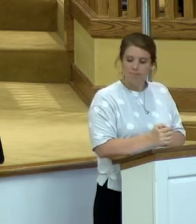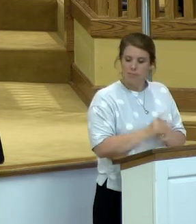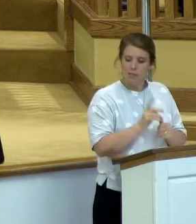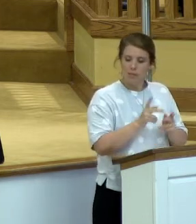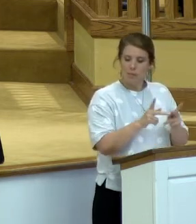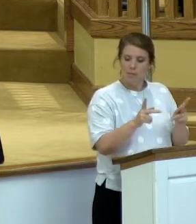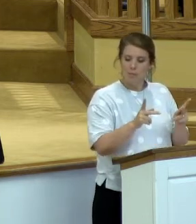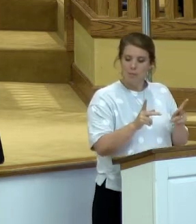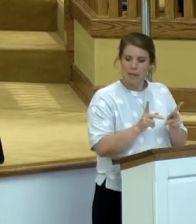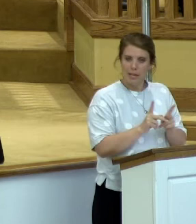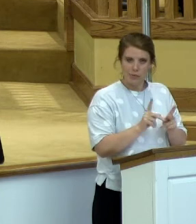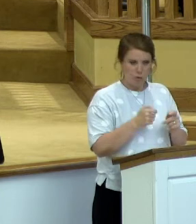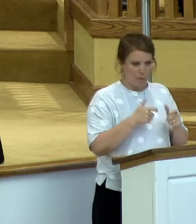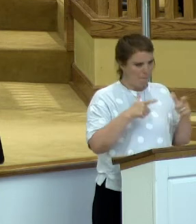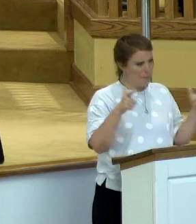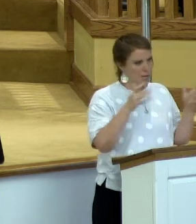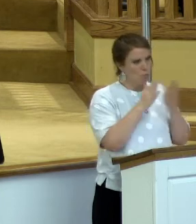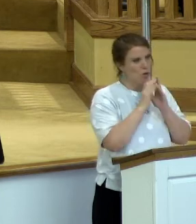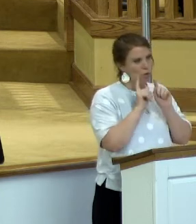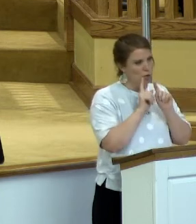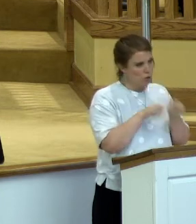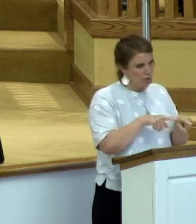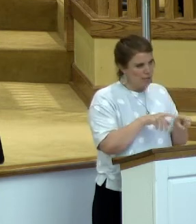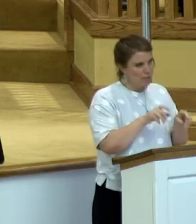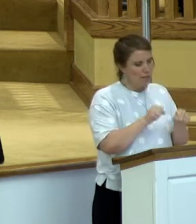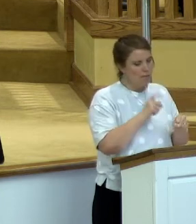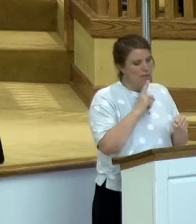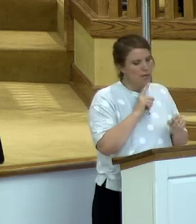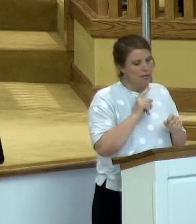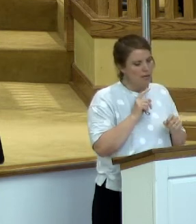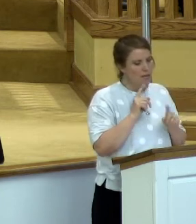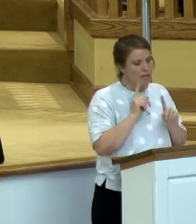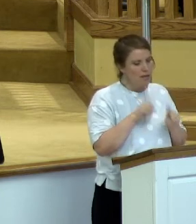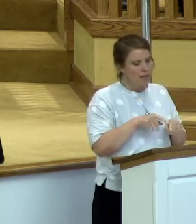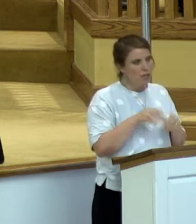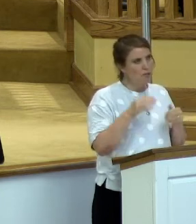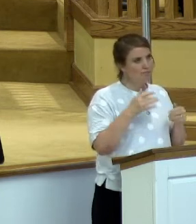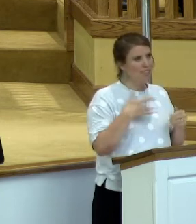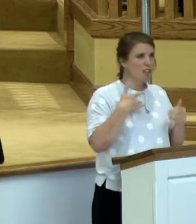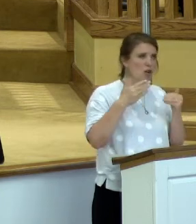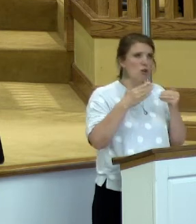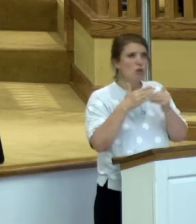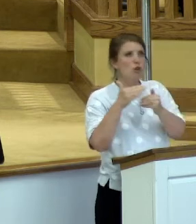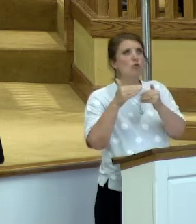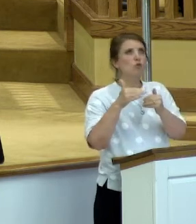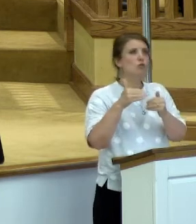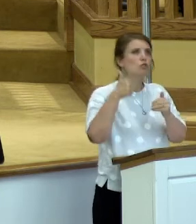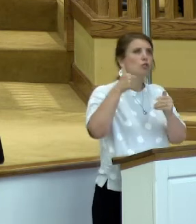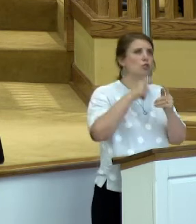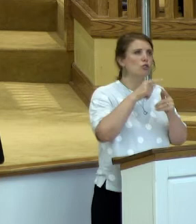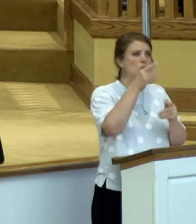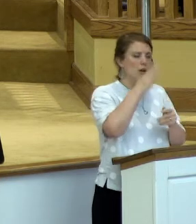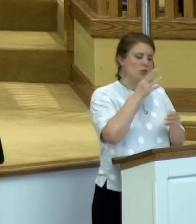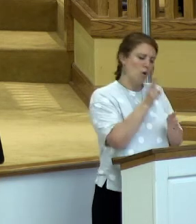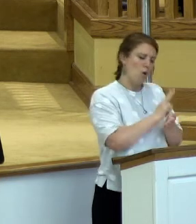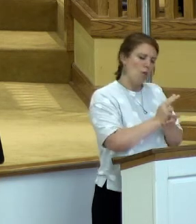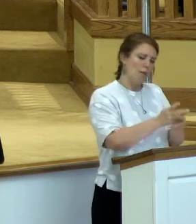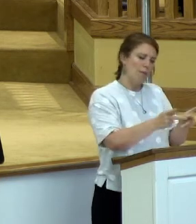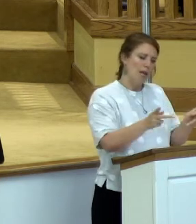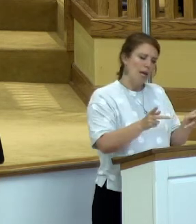It's a place where major prayer requests can be answered. It's a place to be closer to God. It's a holy